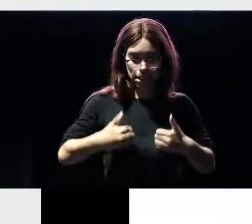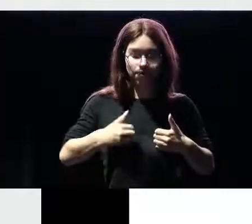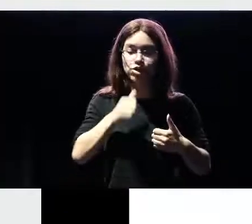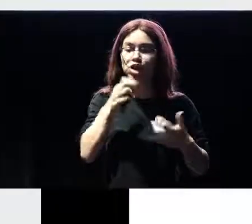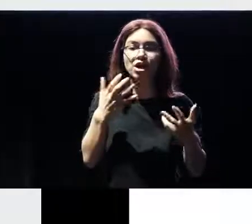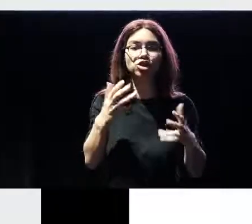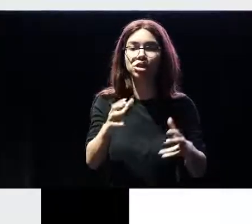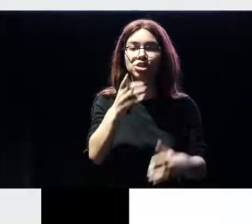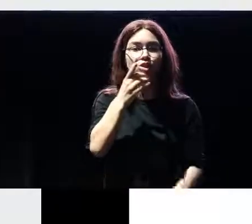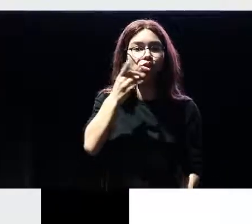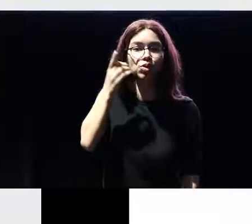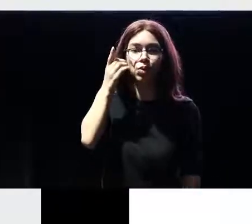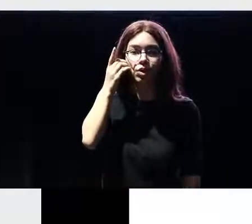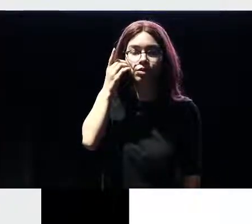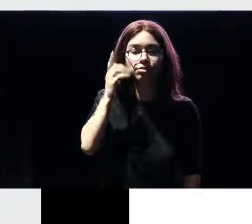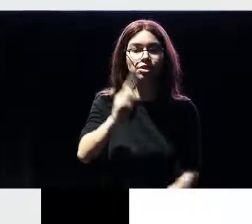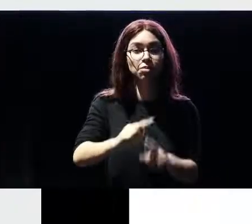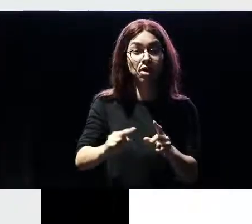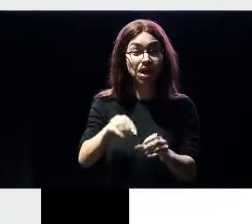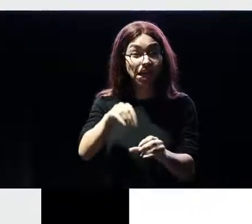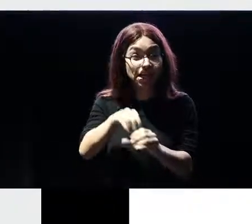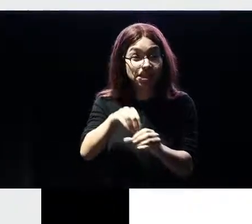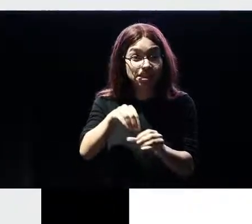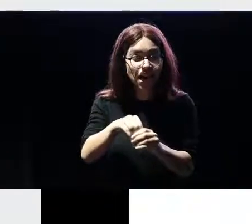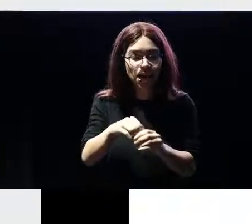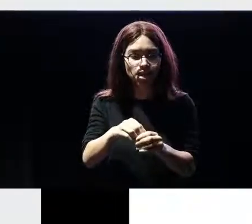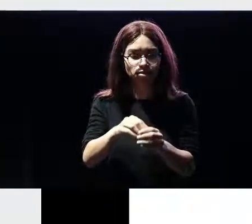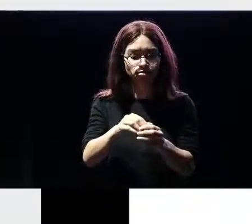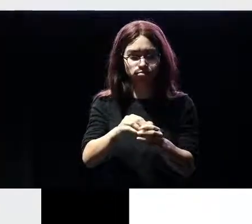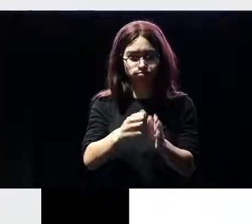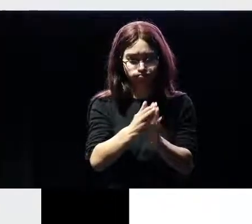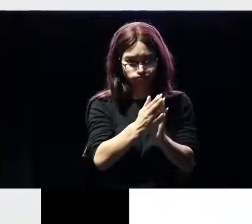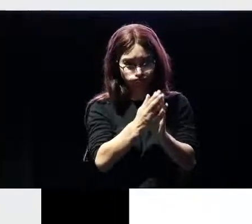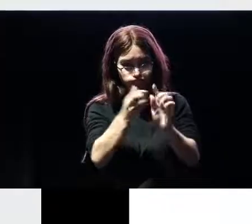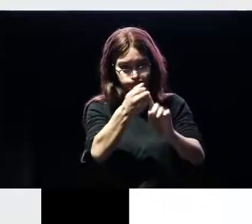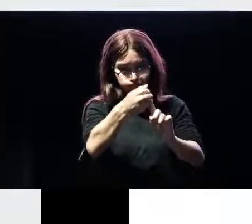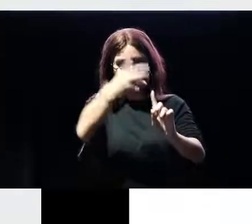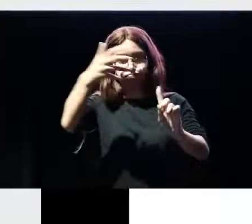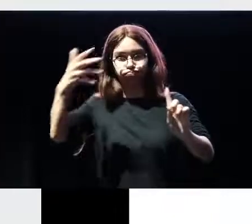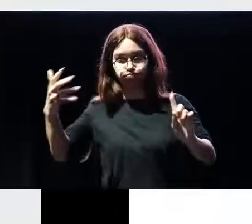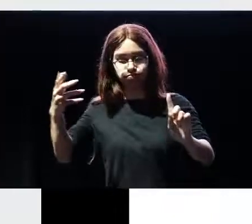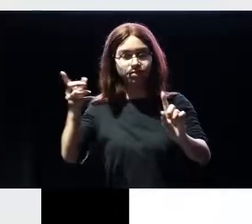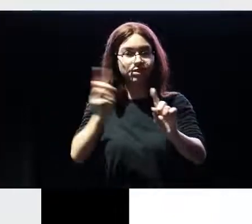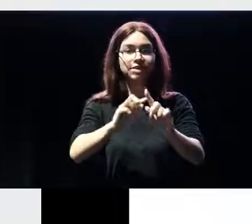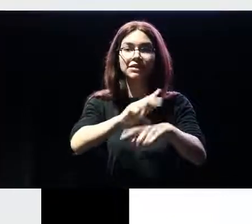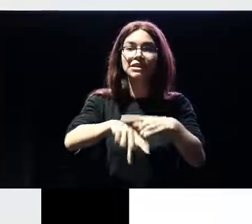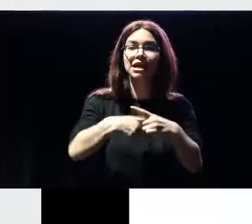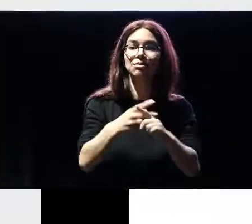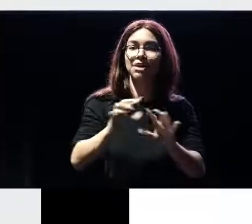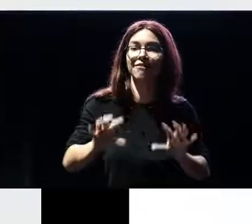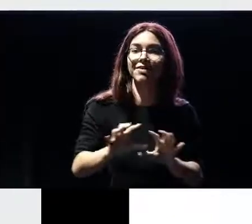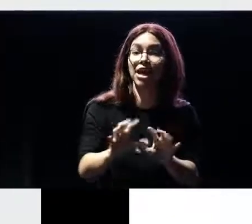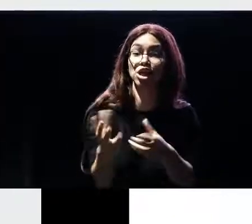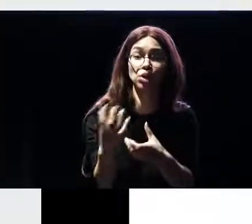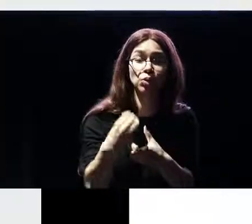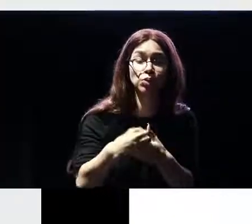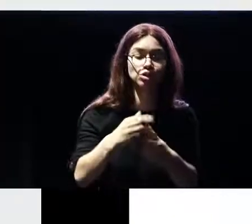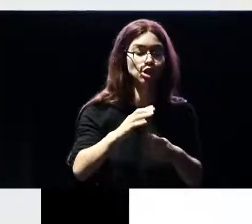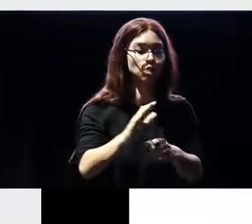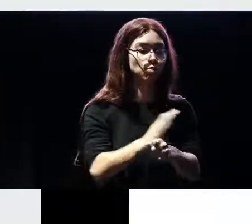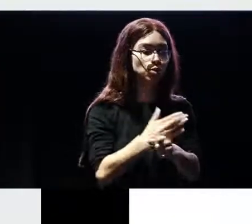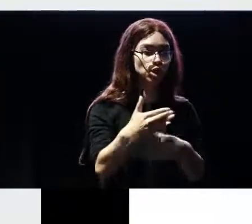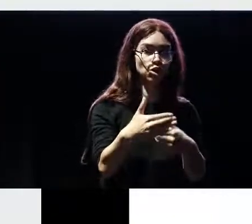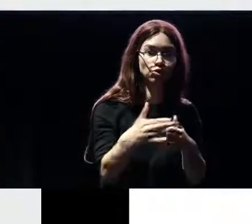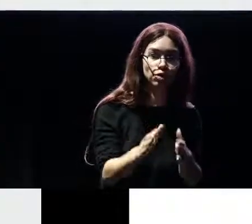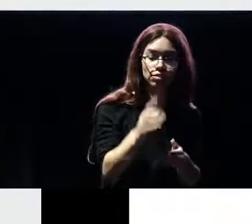they're dormitories that are chock full of all sorts of other types of activities that include things like music